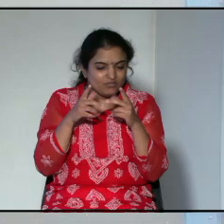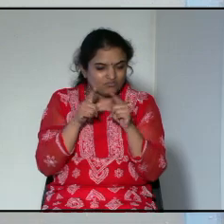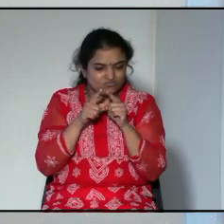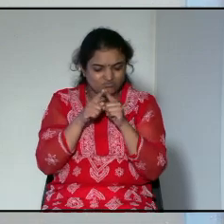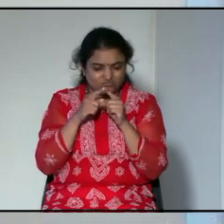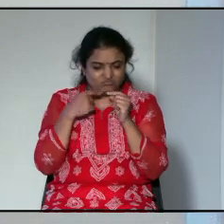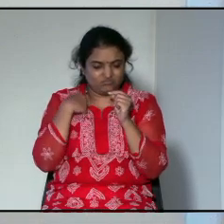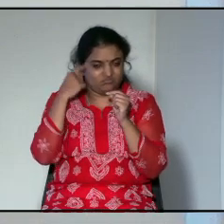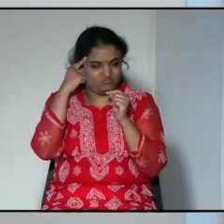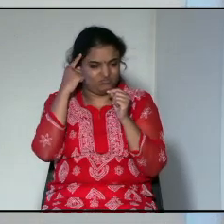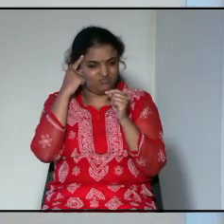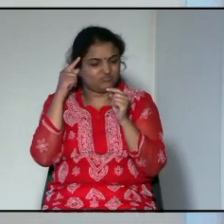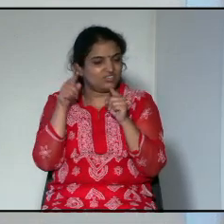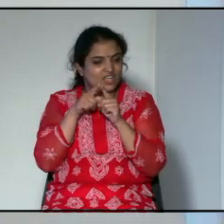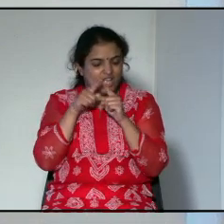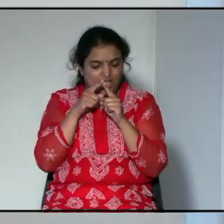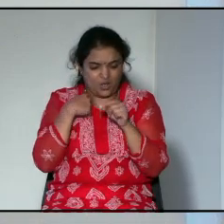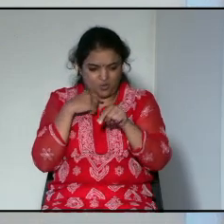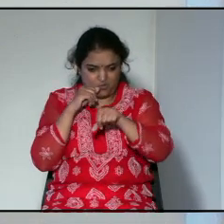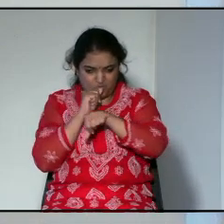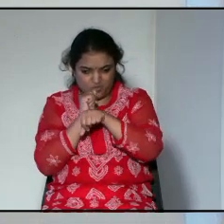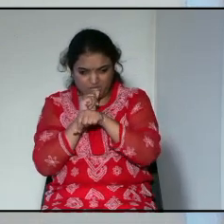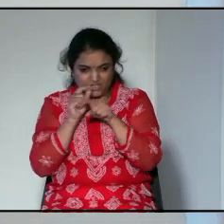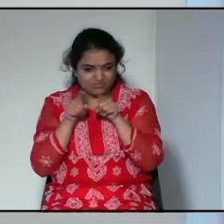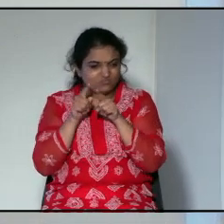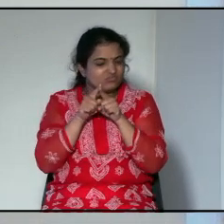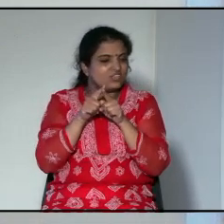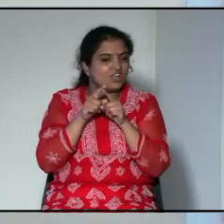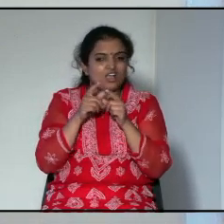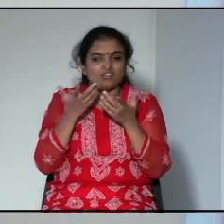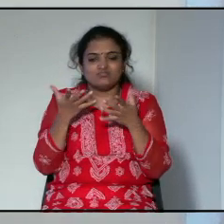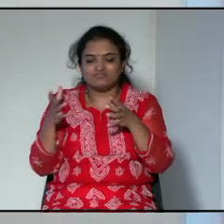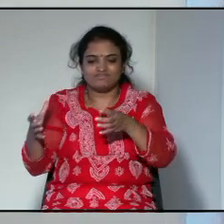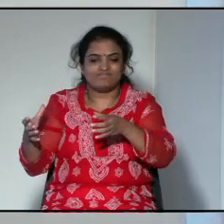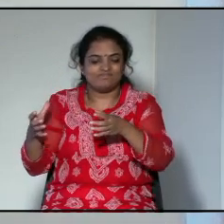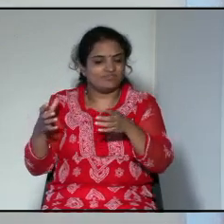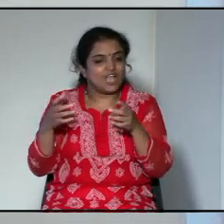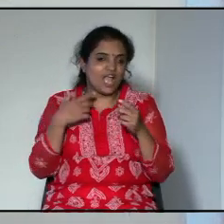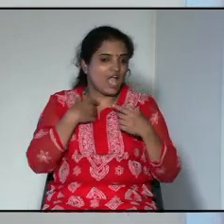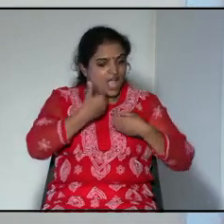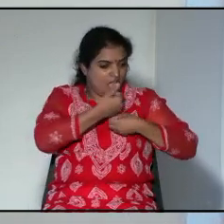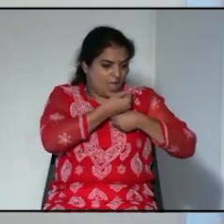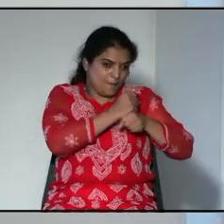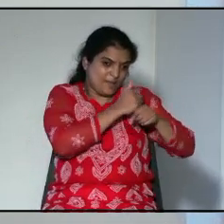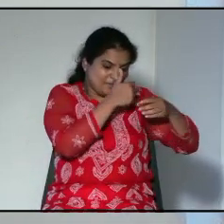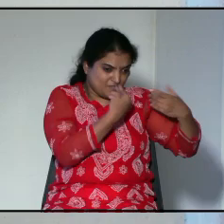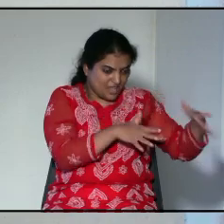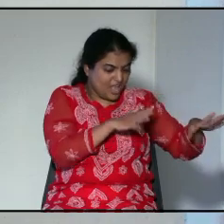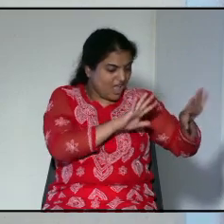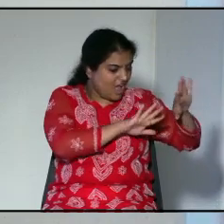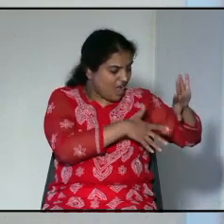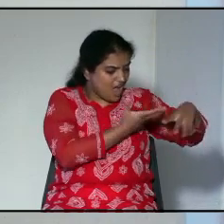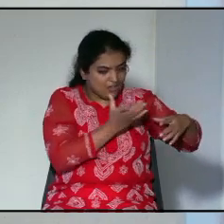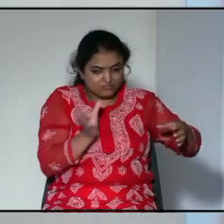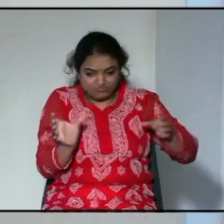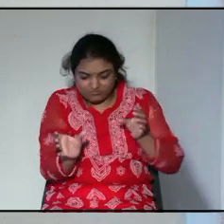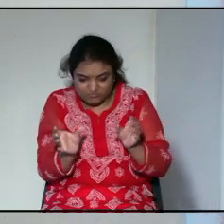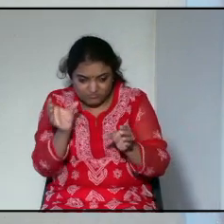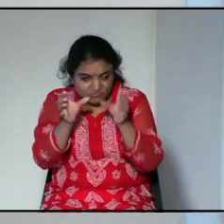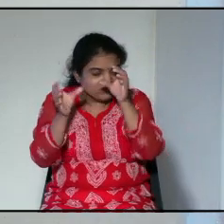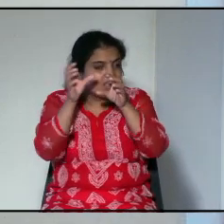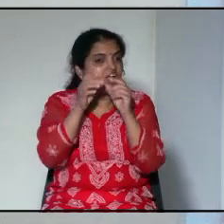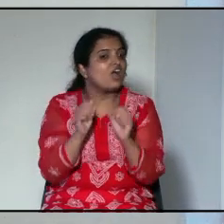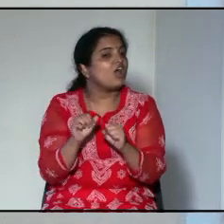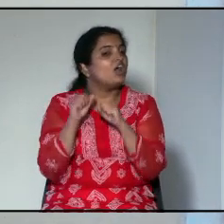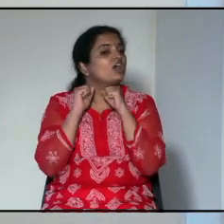was most intense later about not finding a place for casting such a complex piece of sculpture, eventually